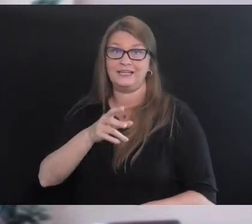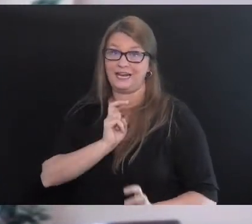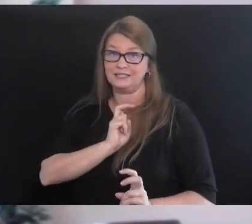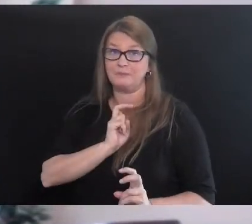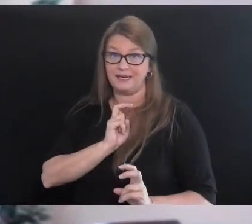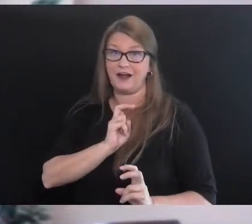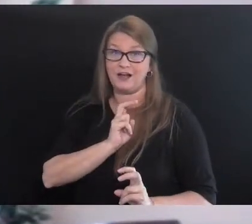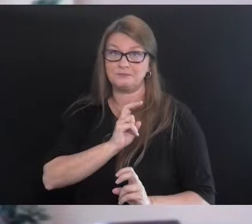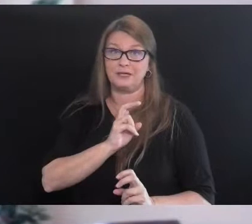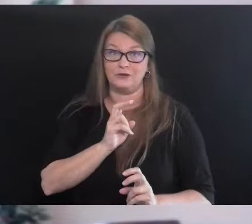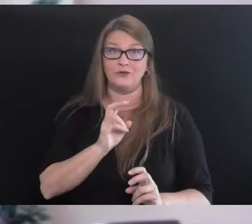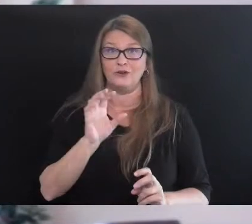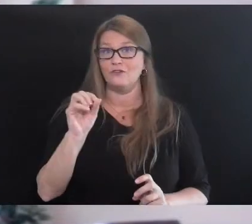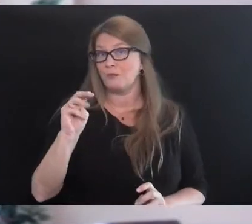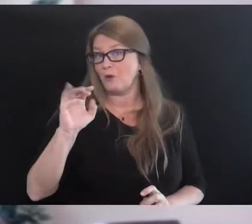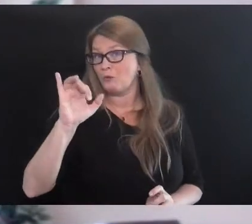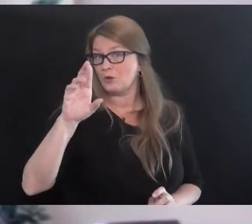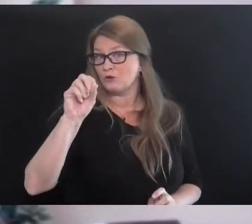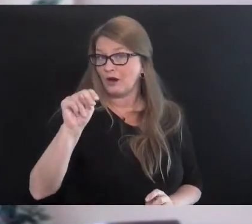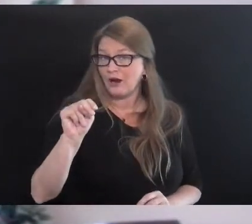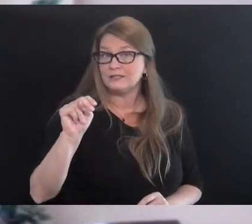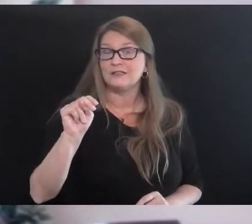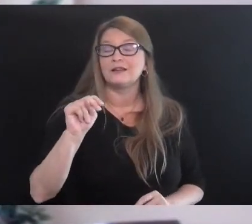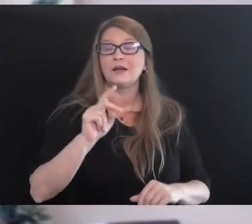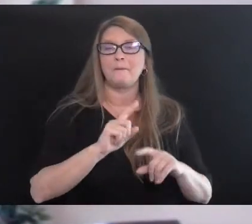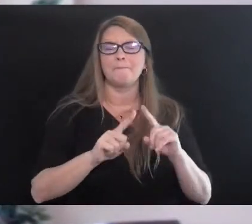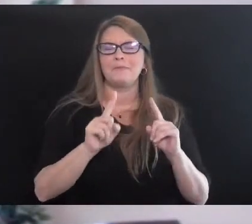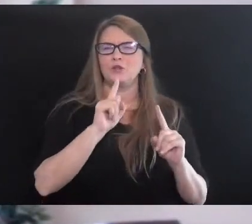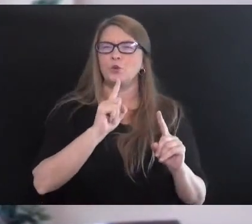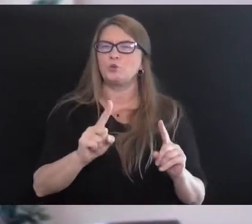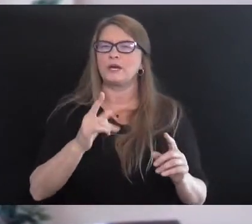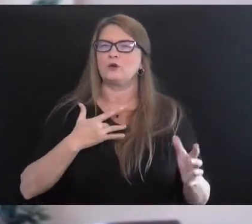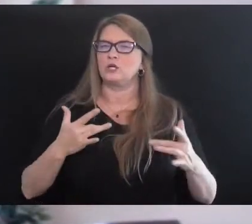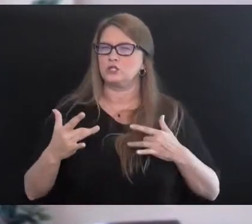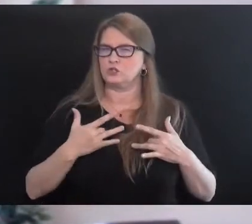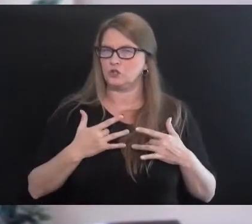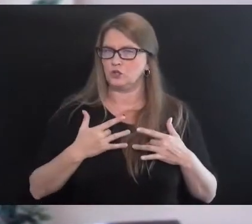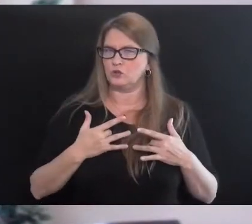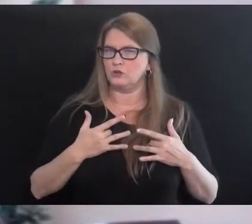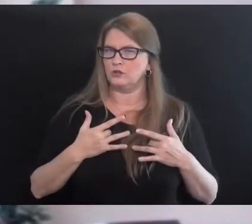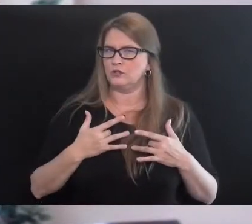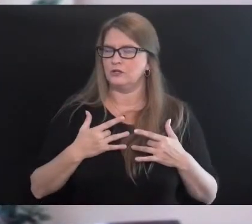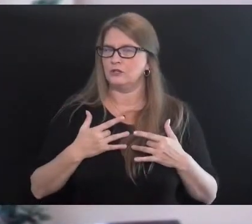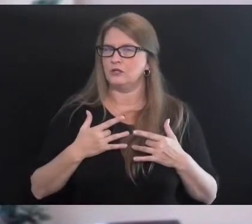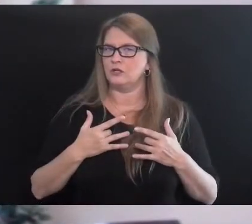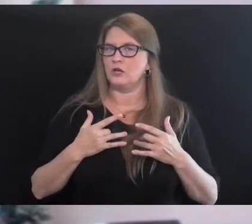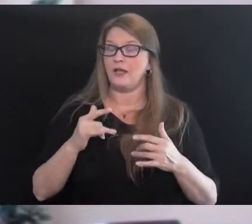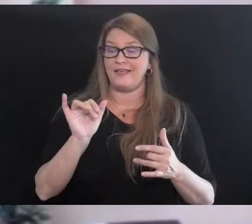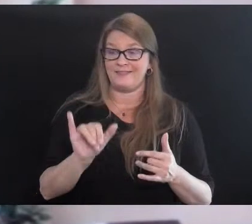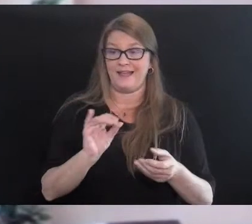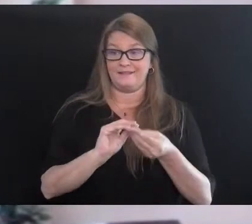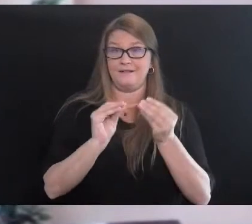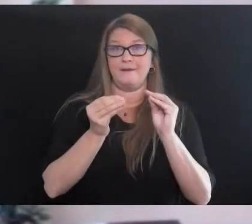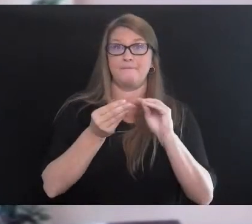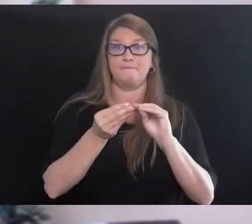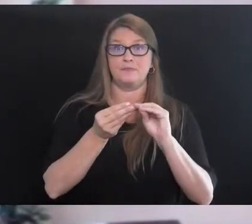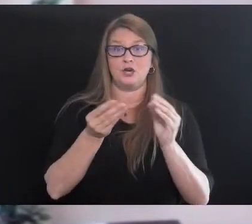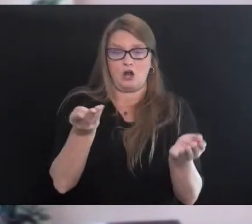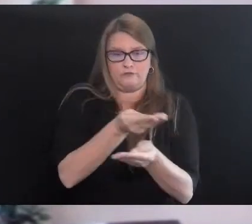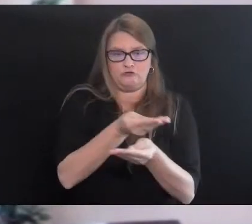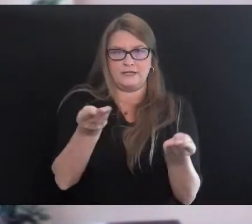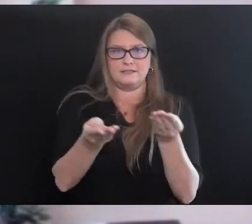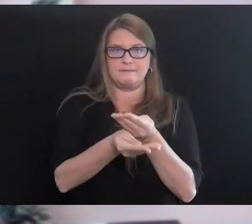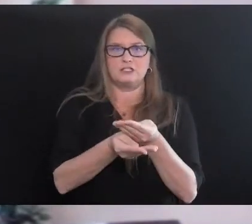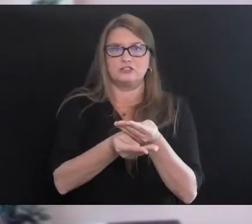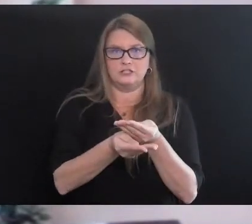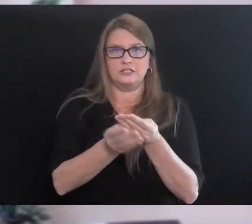Omicron, by the way, in that same study. But the concern is with the incredible rate of transmission,